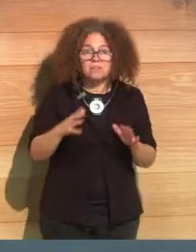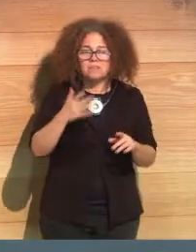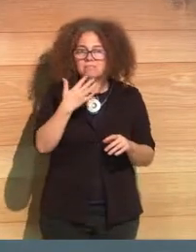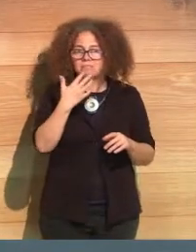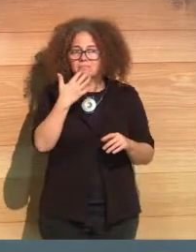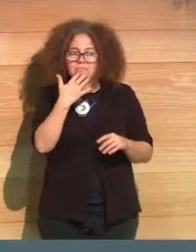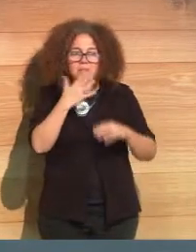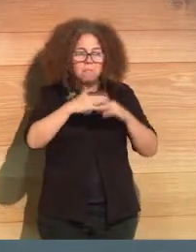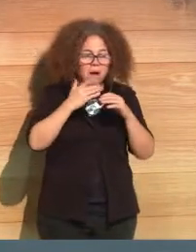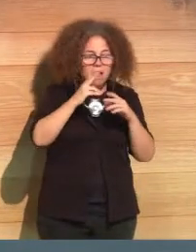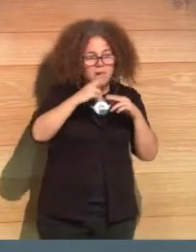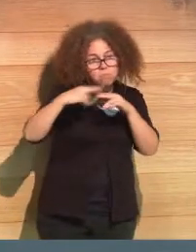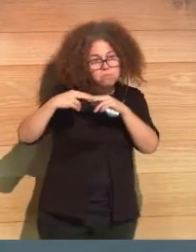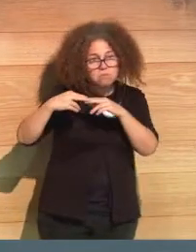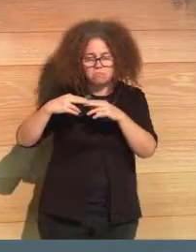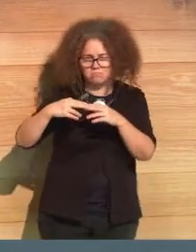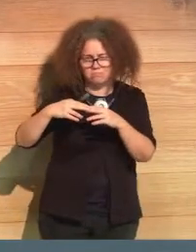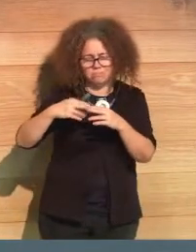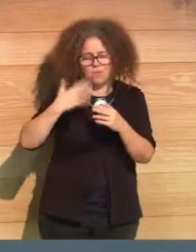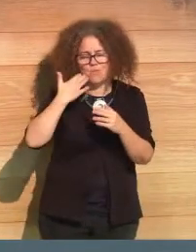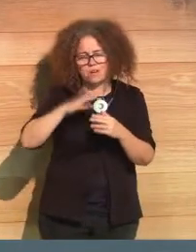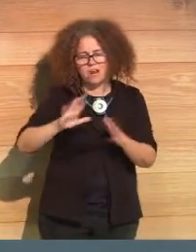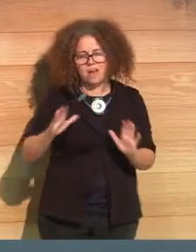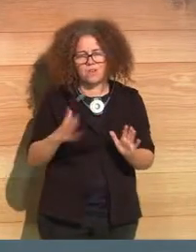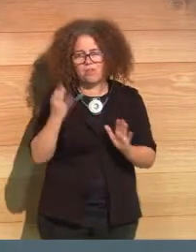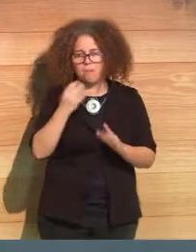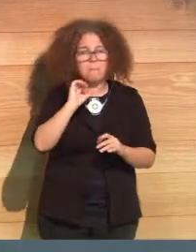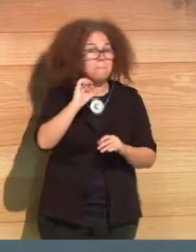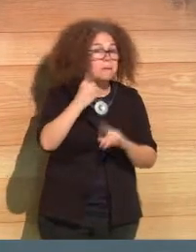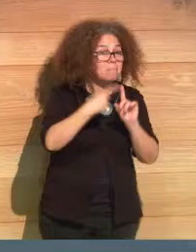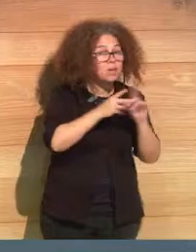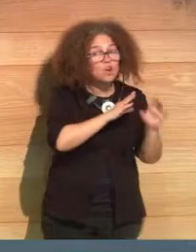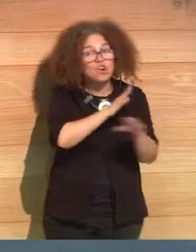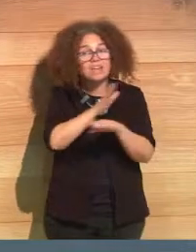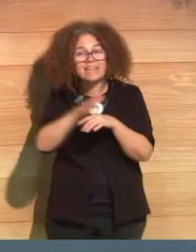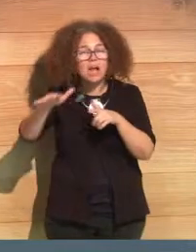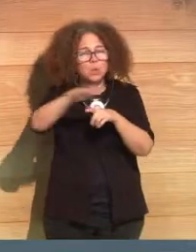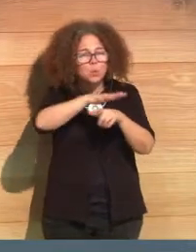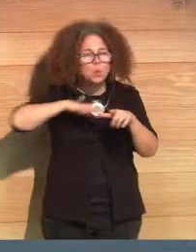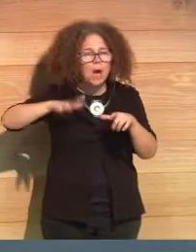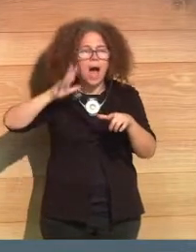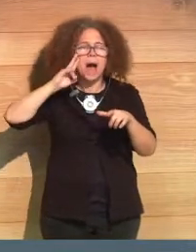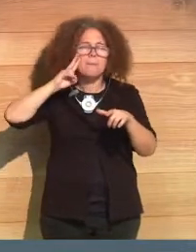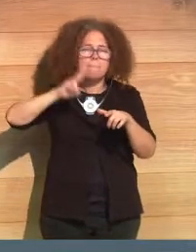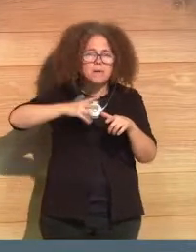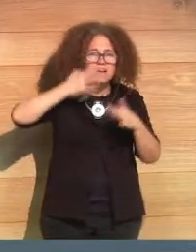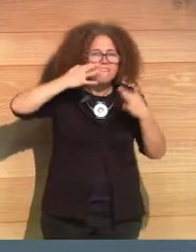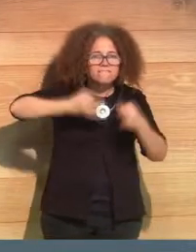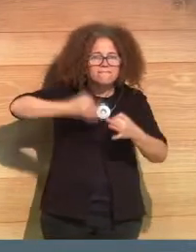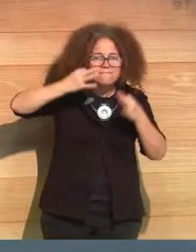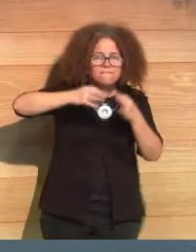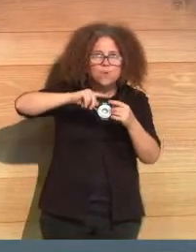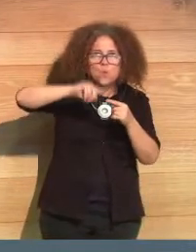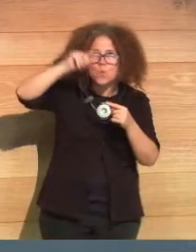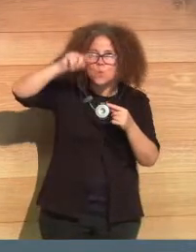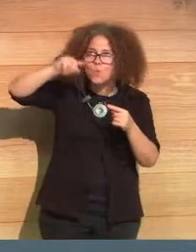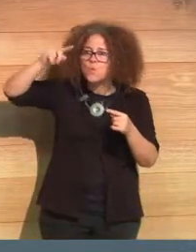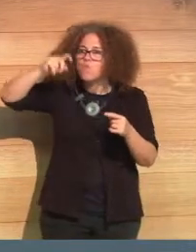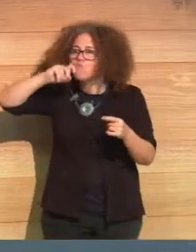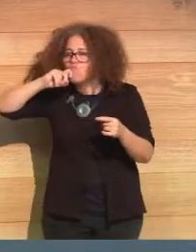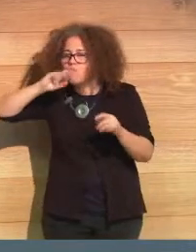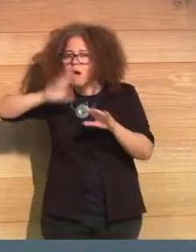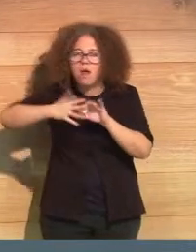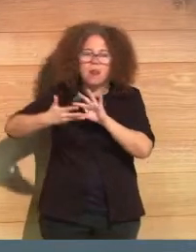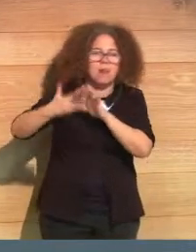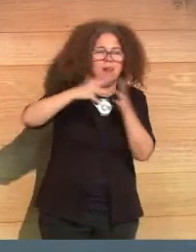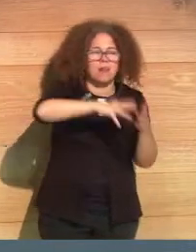You often have to visit the place once to register the building, and so it's a lot of back and forth. But in